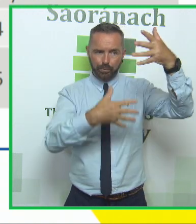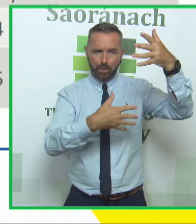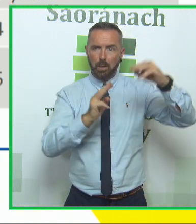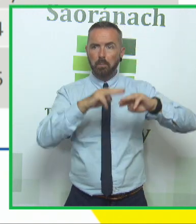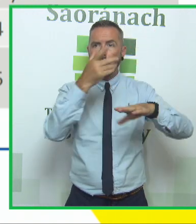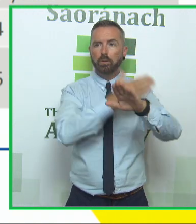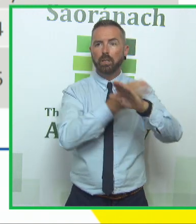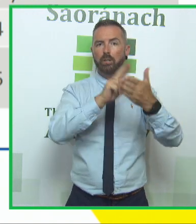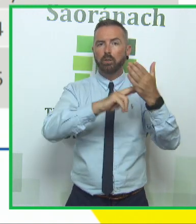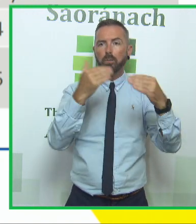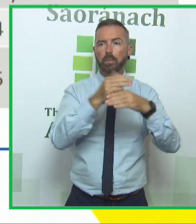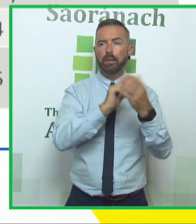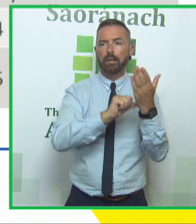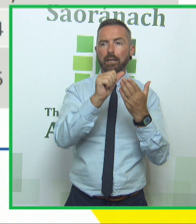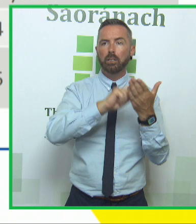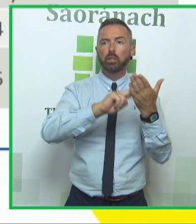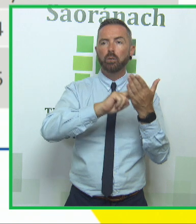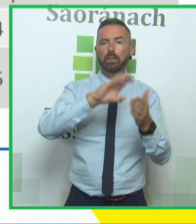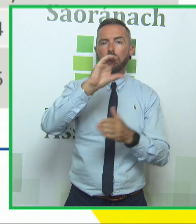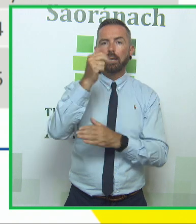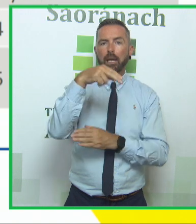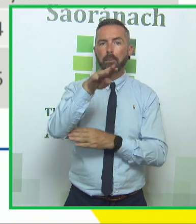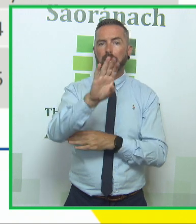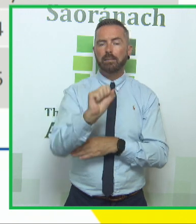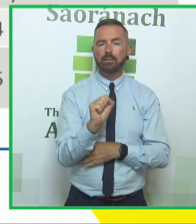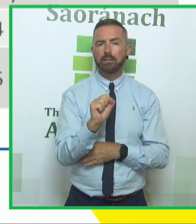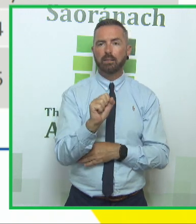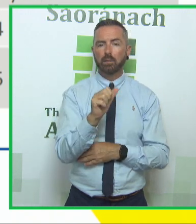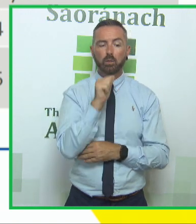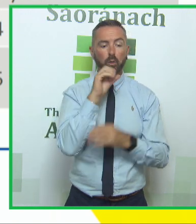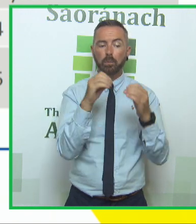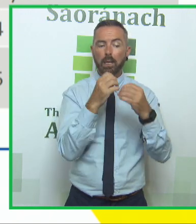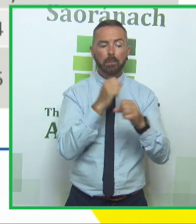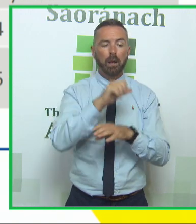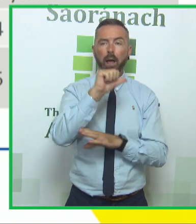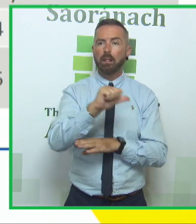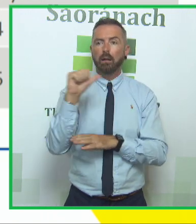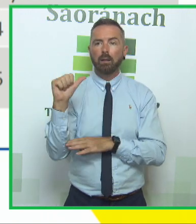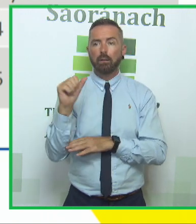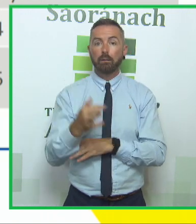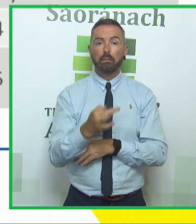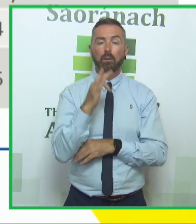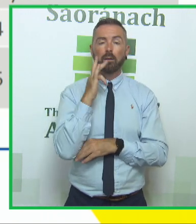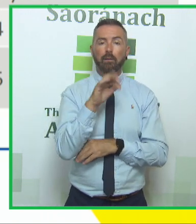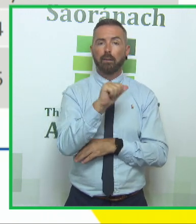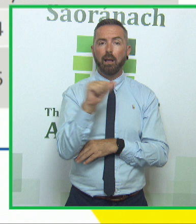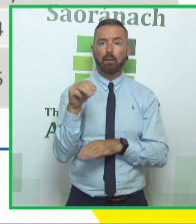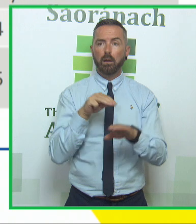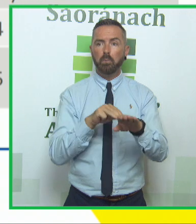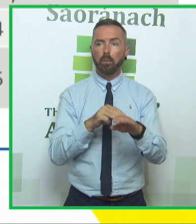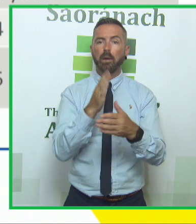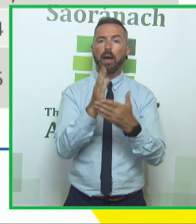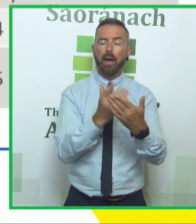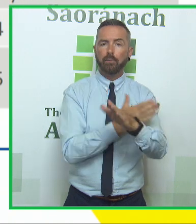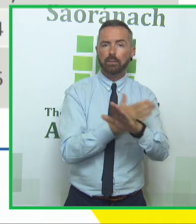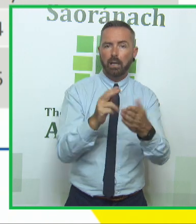started drug use by using cannabis. What's not here on the slide is alcohol, and where alcohol was a problem, half of cases had